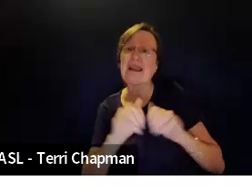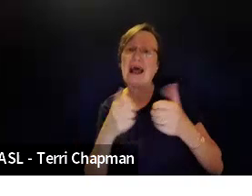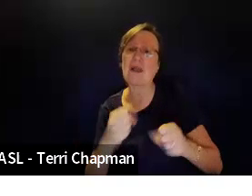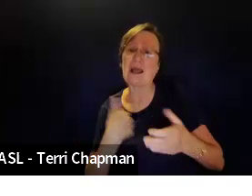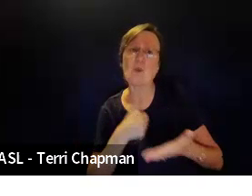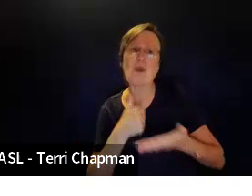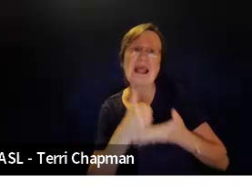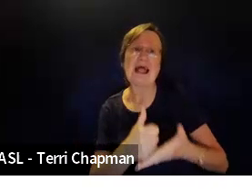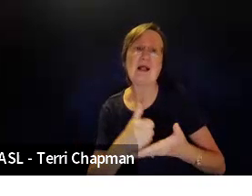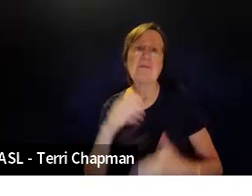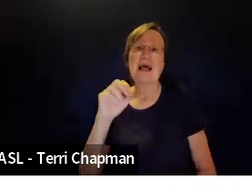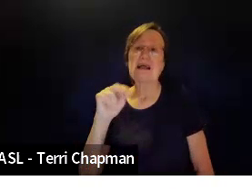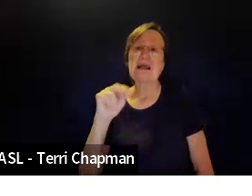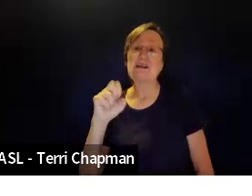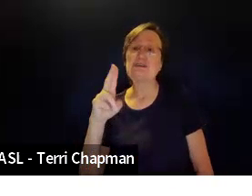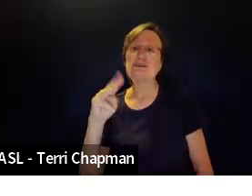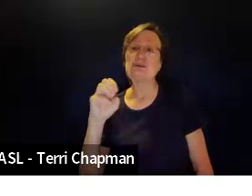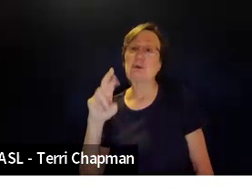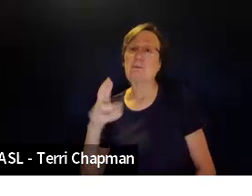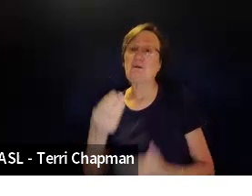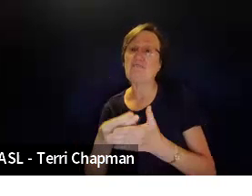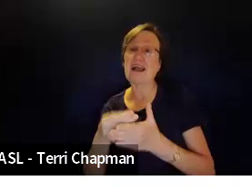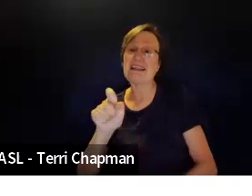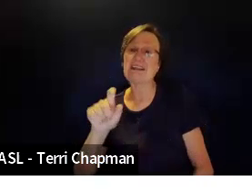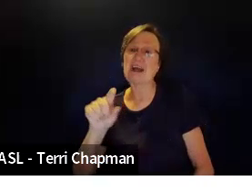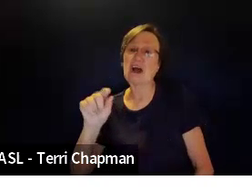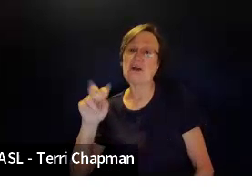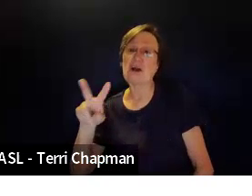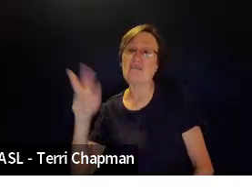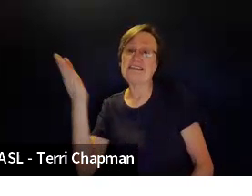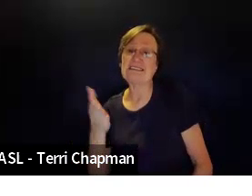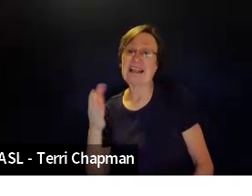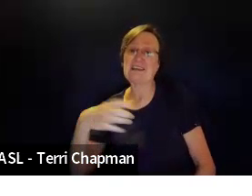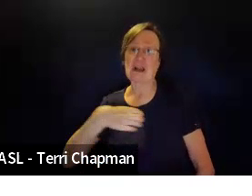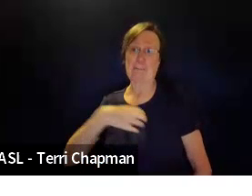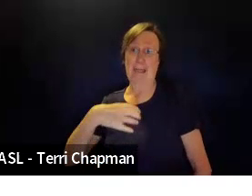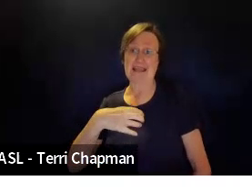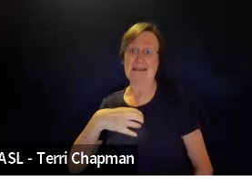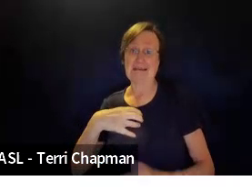consumerfinance.gov/complaint or on our phone line at